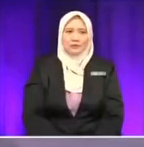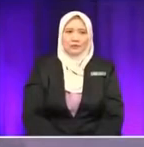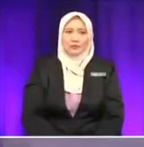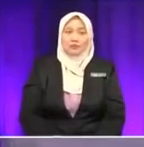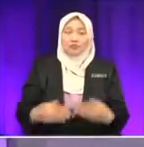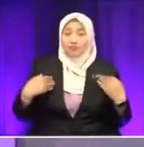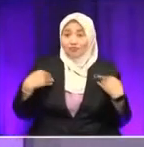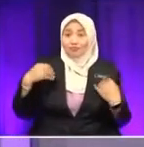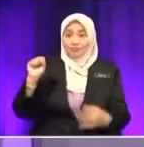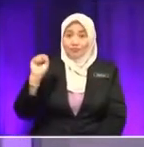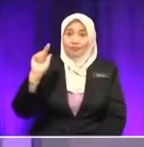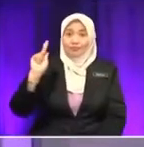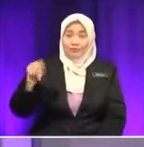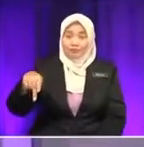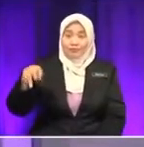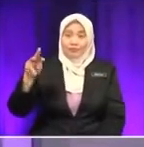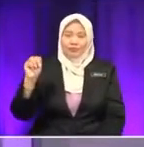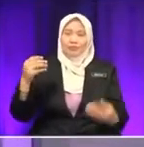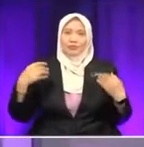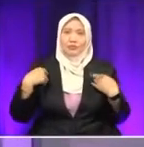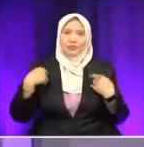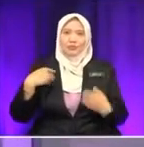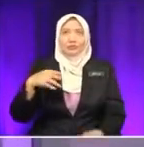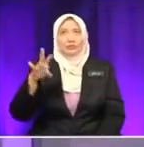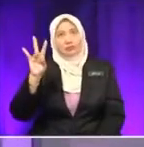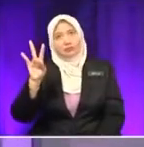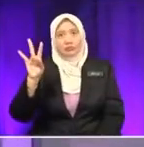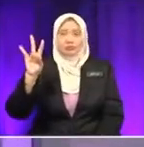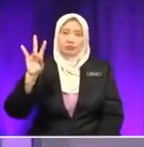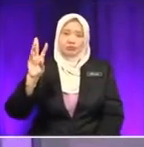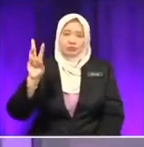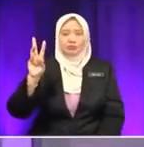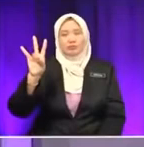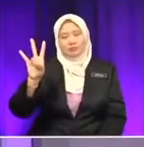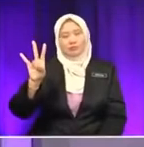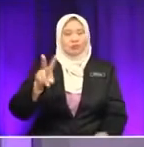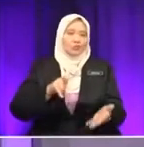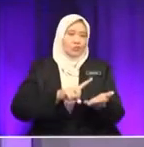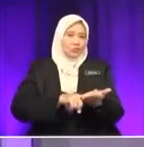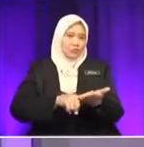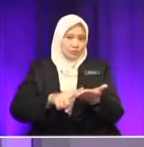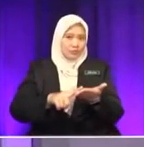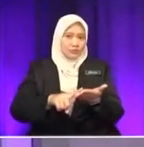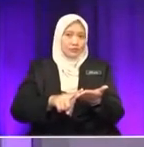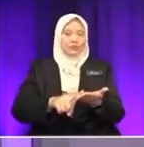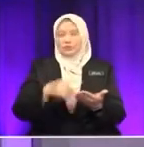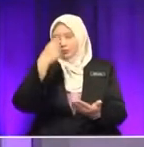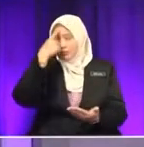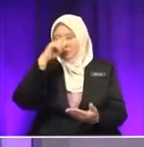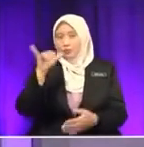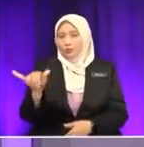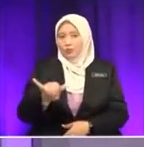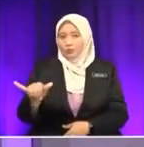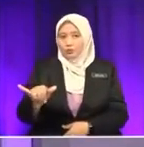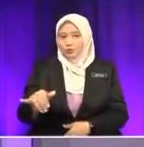corner within like 6-7 more weeks to go. So I am focusing on these two major papers which definitely will pull